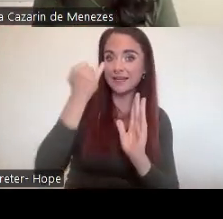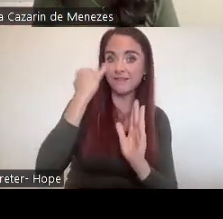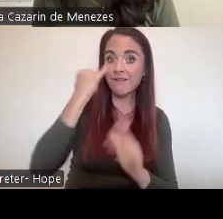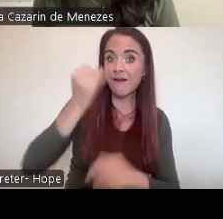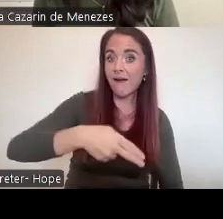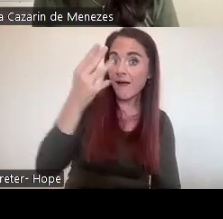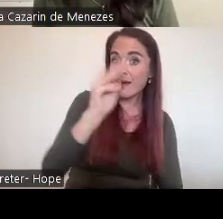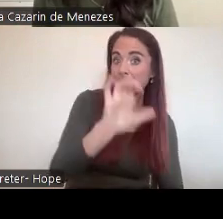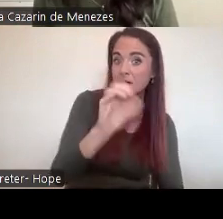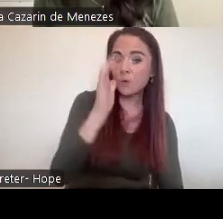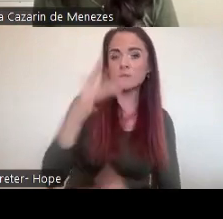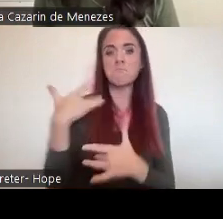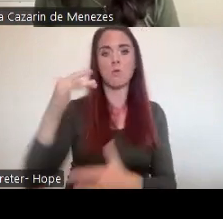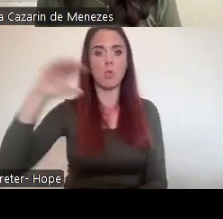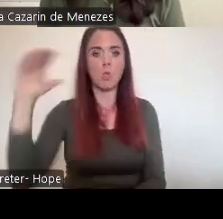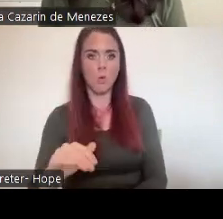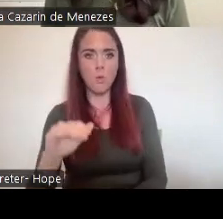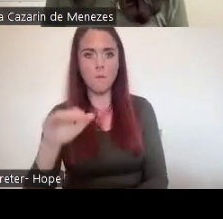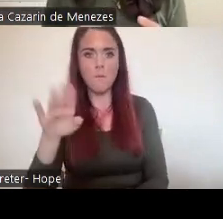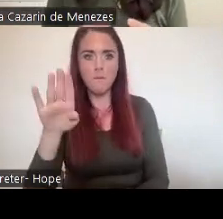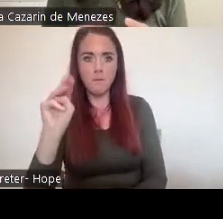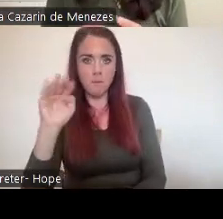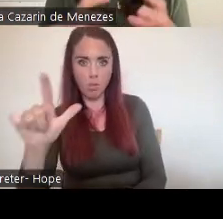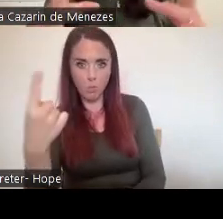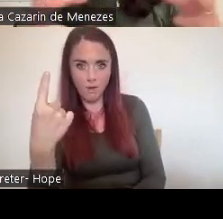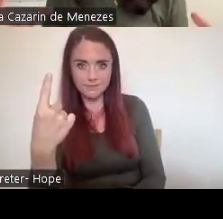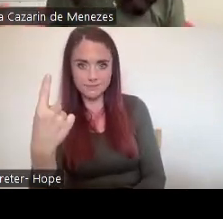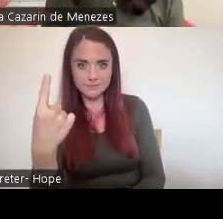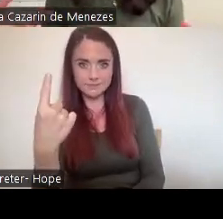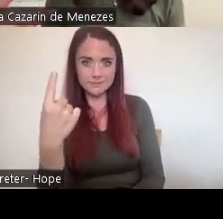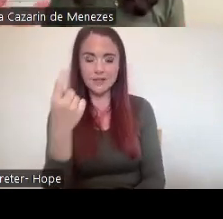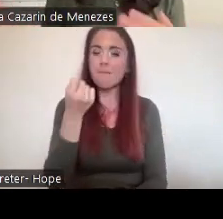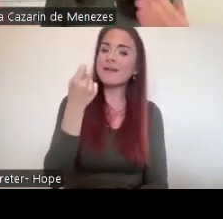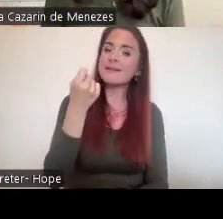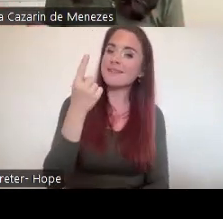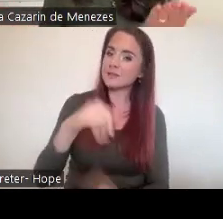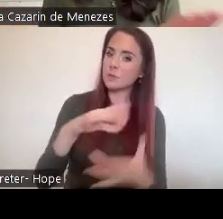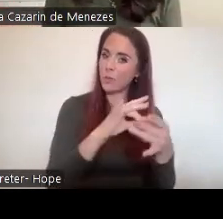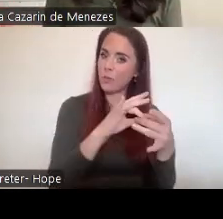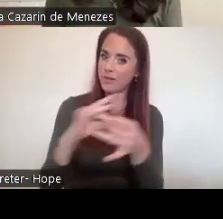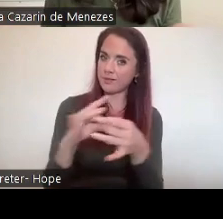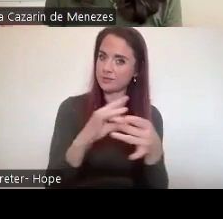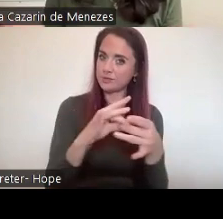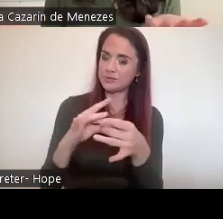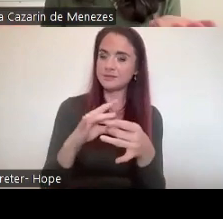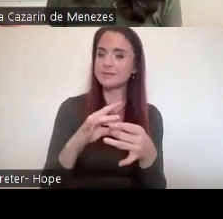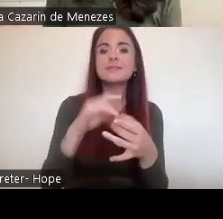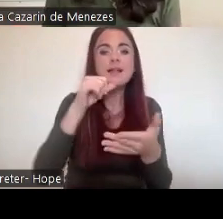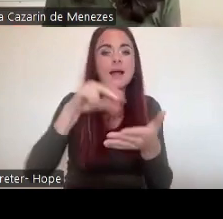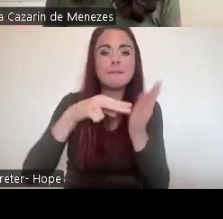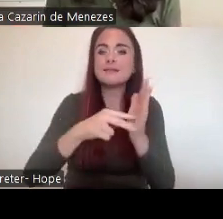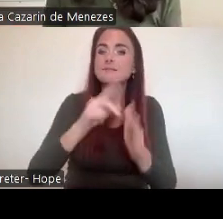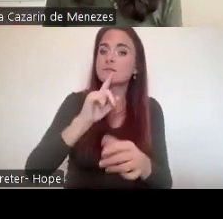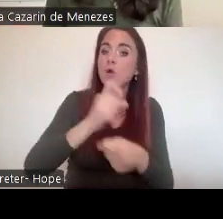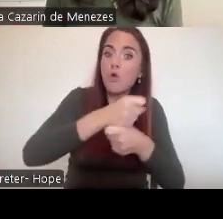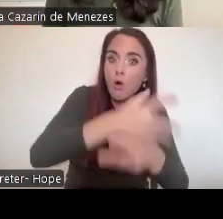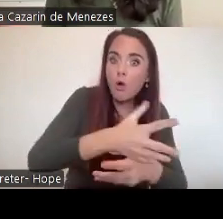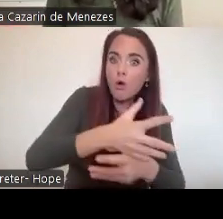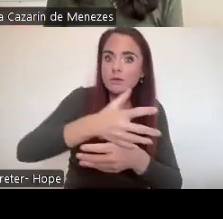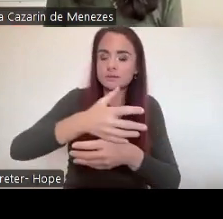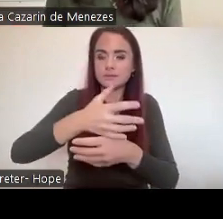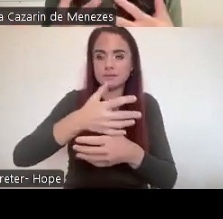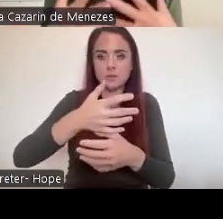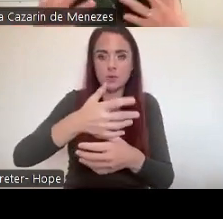usually see low levels of BMAL1. Of course, this is a correlation. We cannot imply cause and consequence in